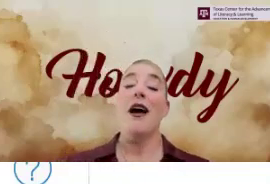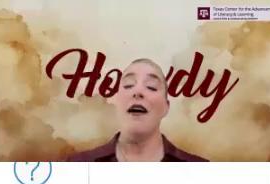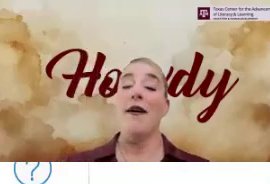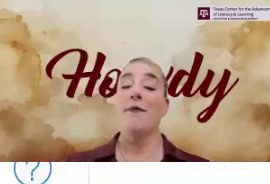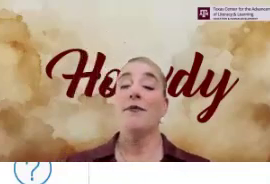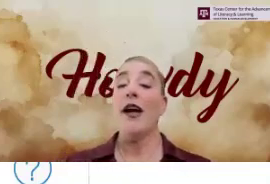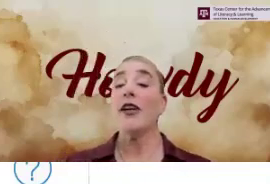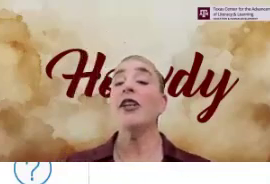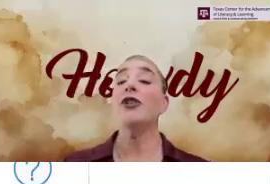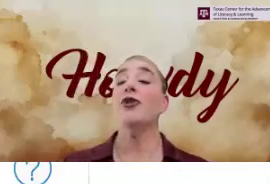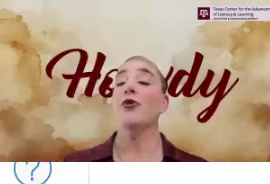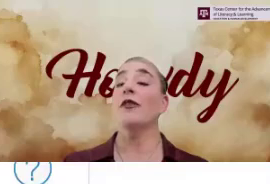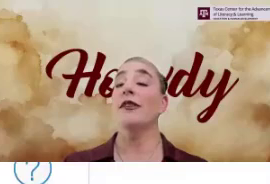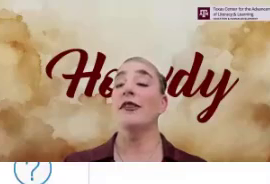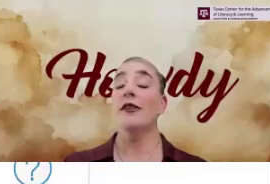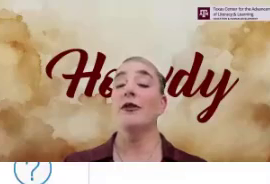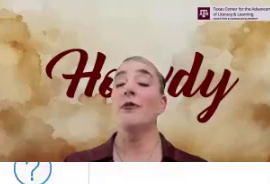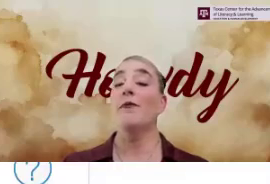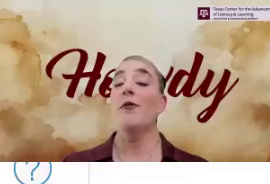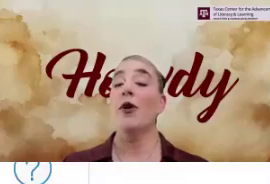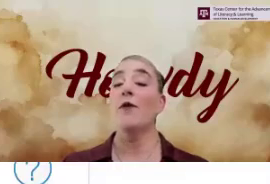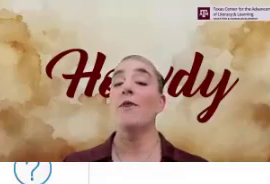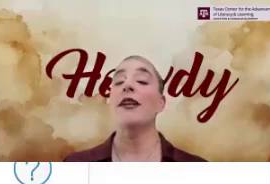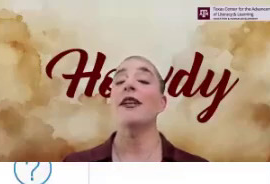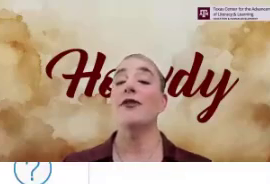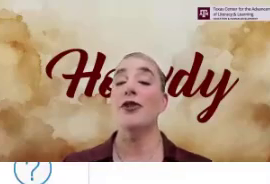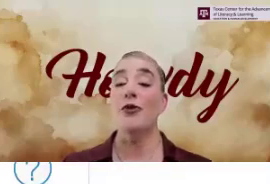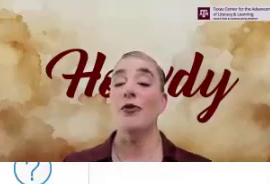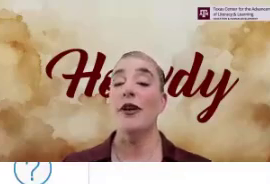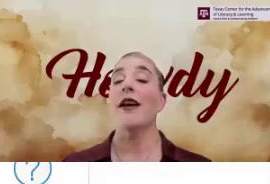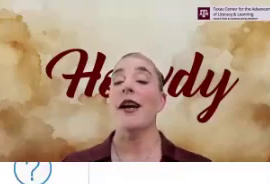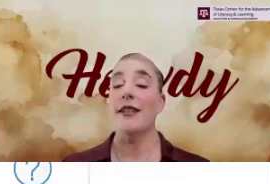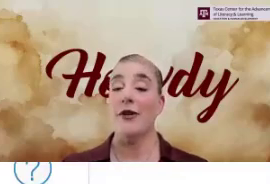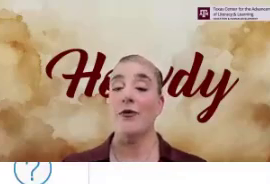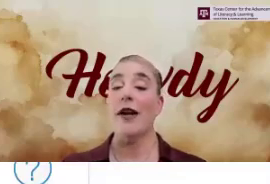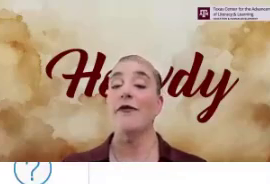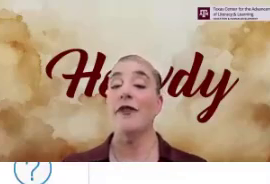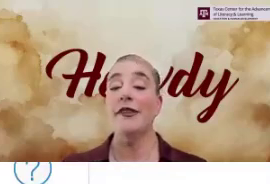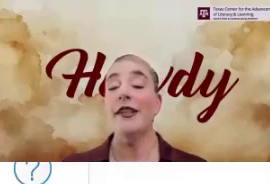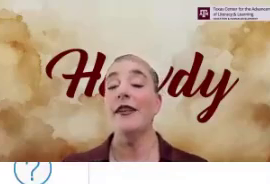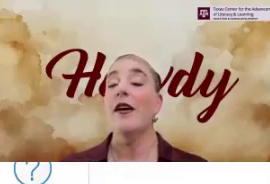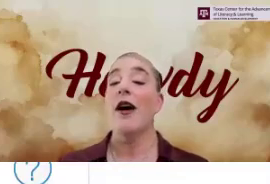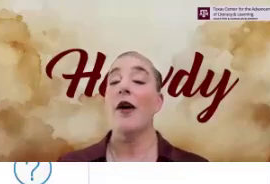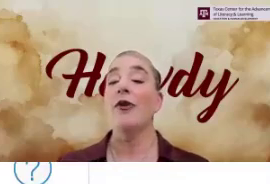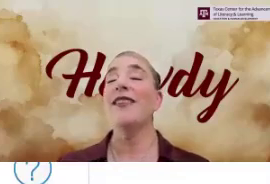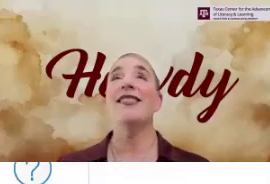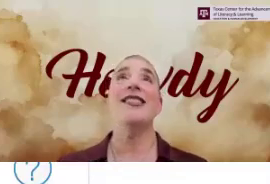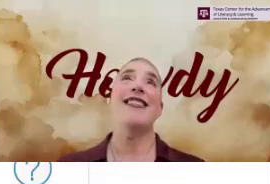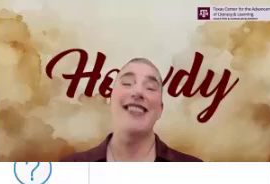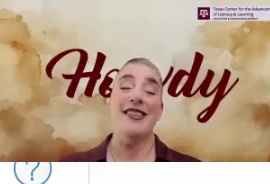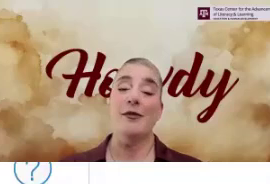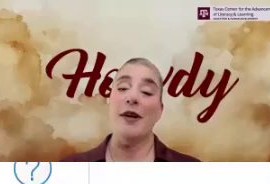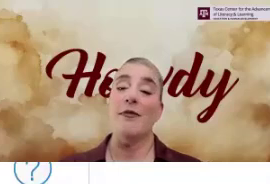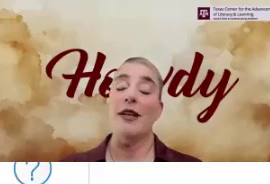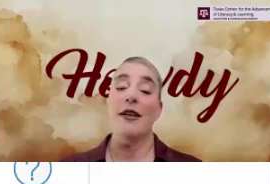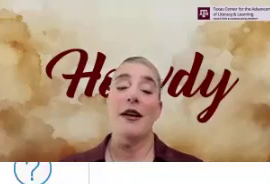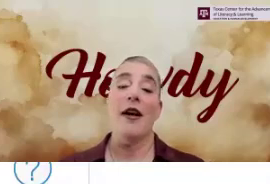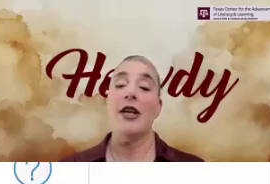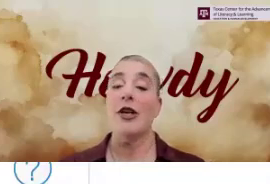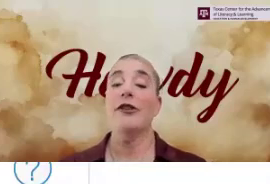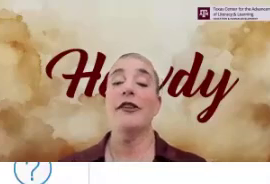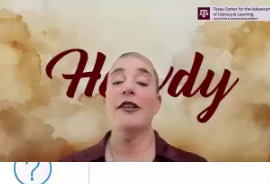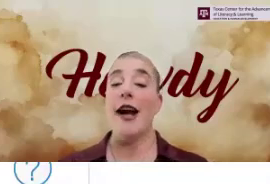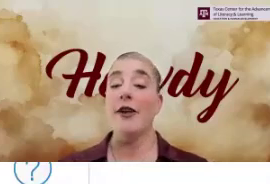So I could have shortened this a little bit more, but it gives you an idea, right? Visit, I wouldn't say this